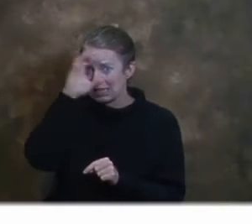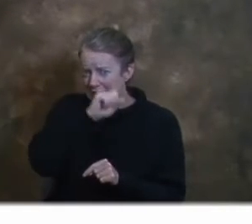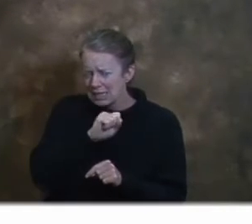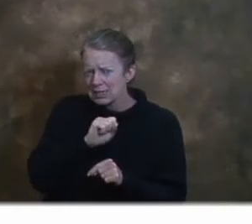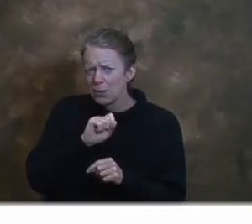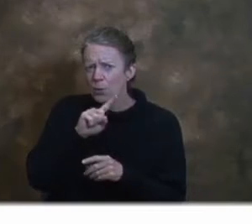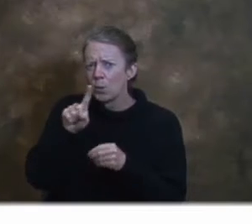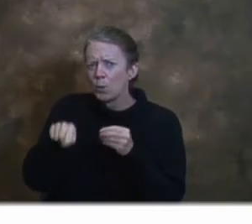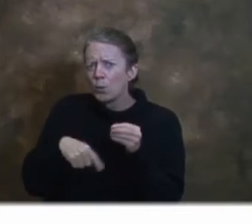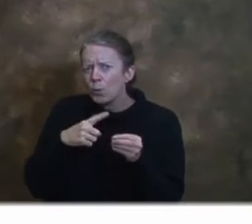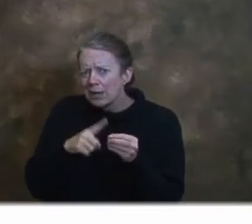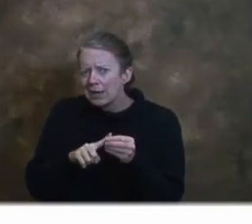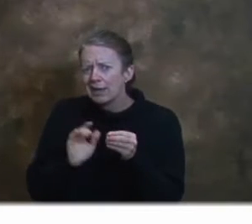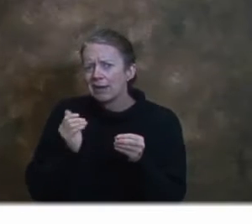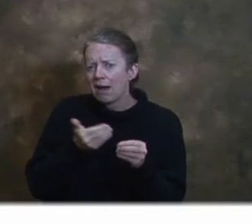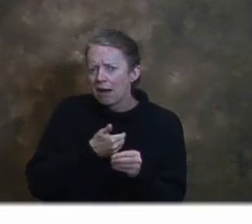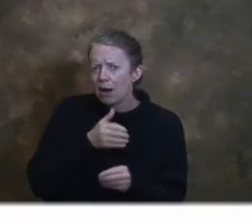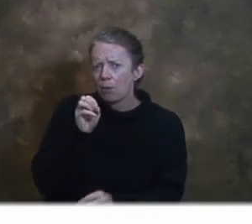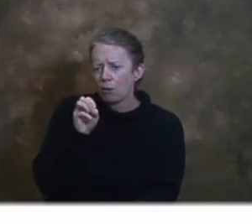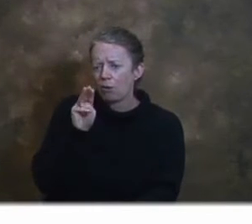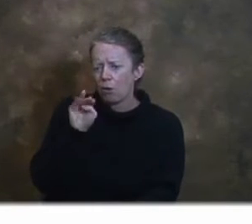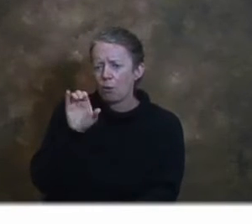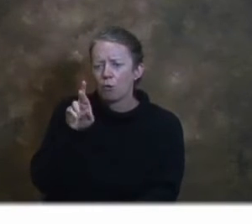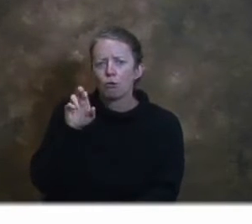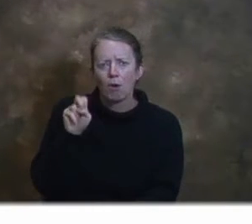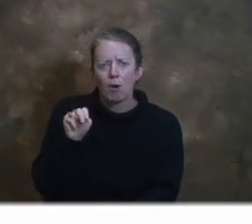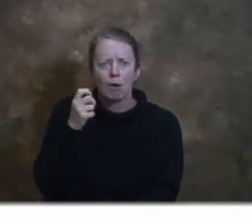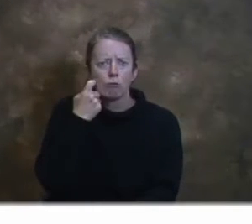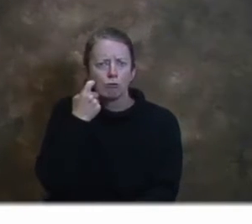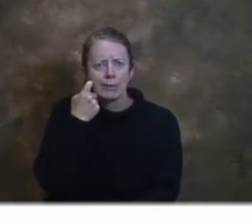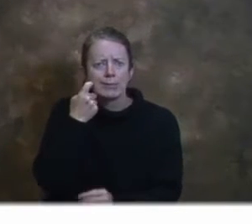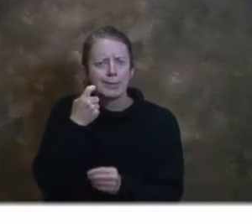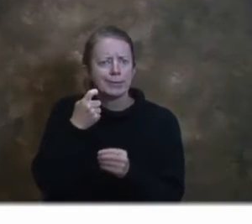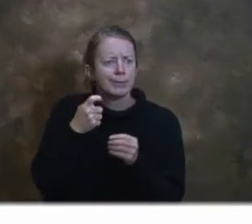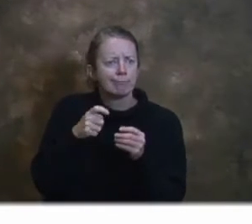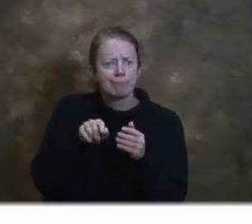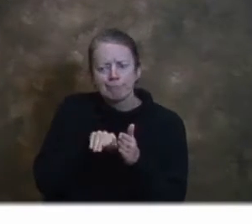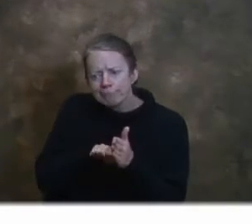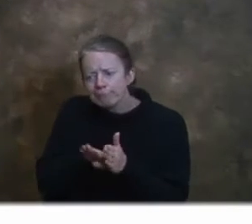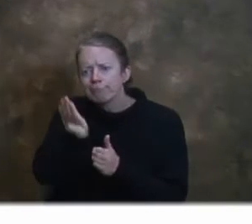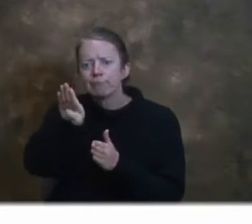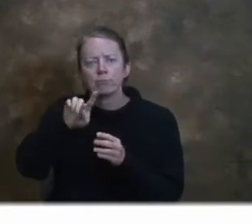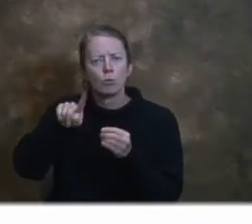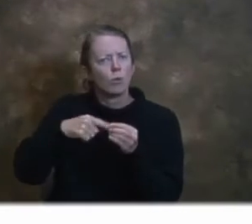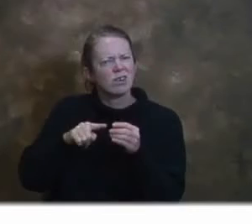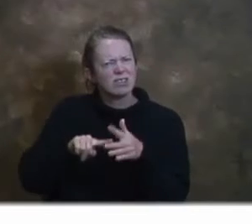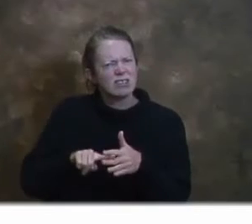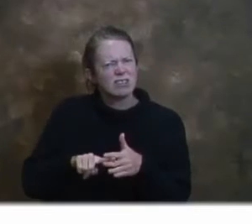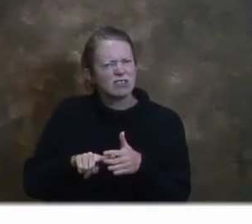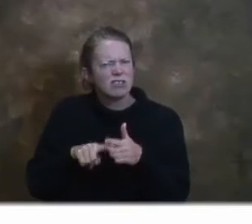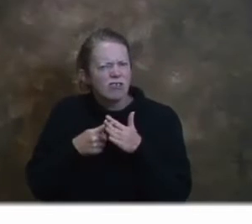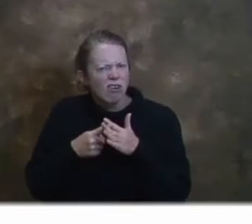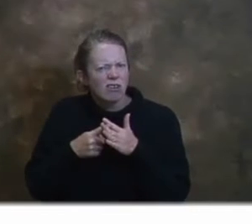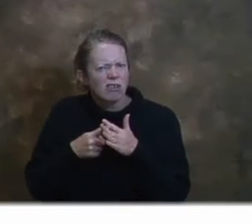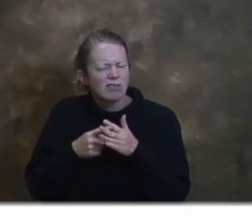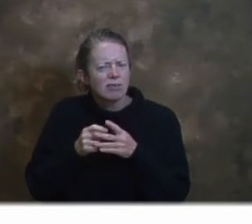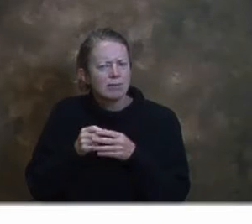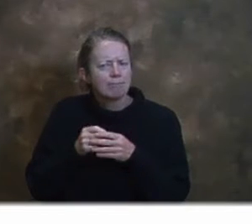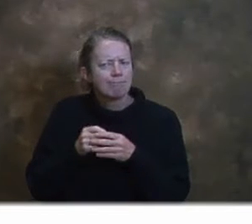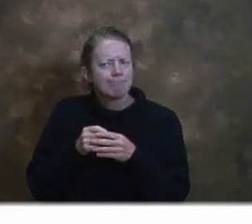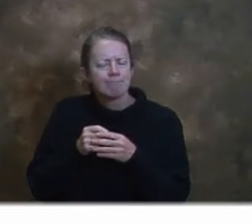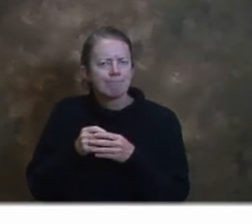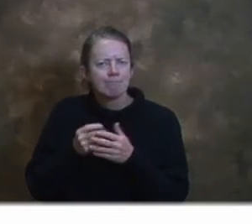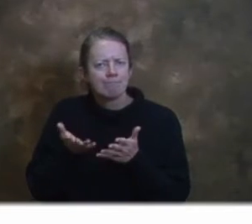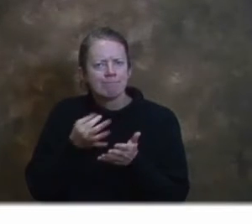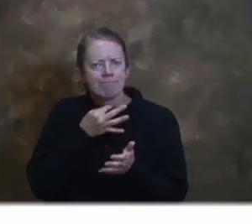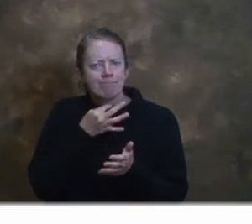date of our Omicron wave, of roughly when it entered the testing data for the